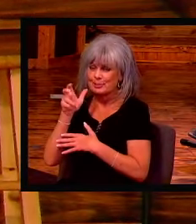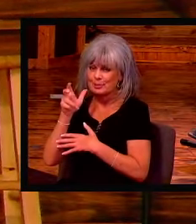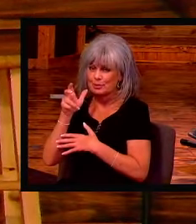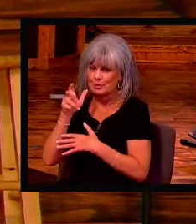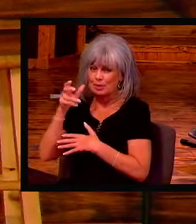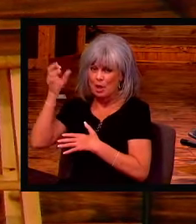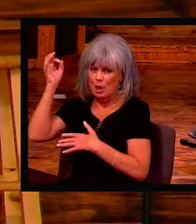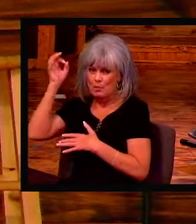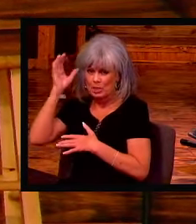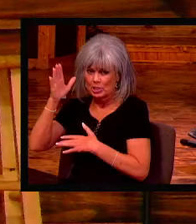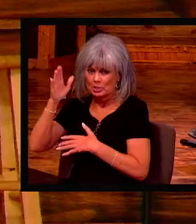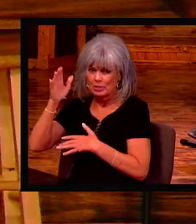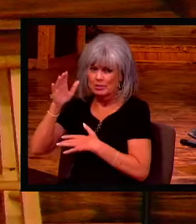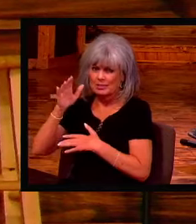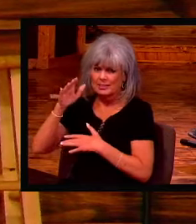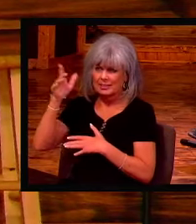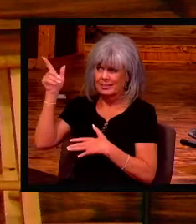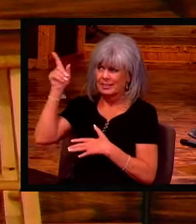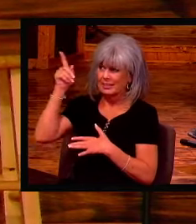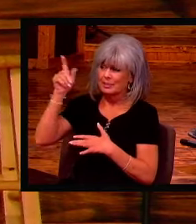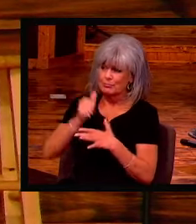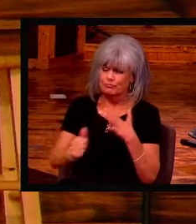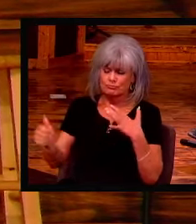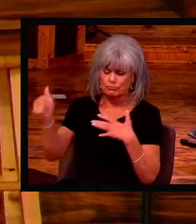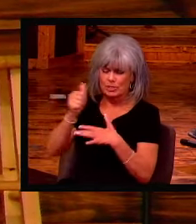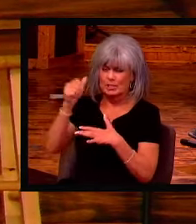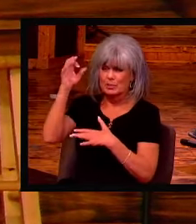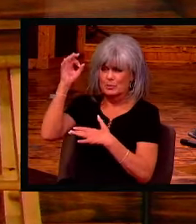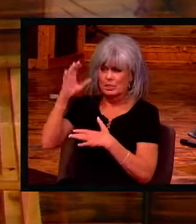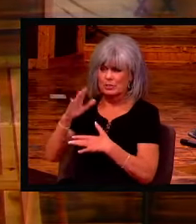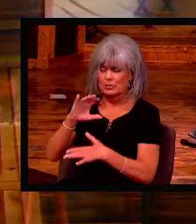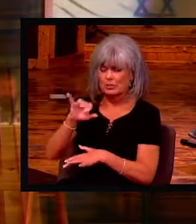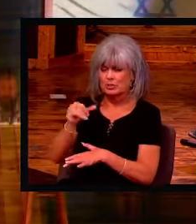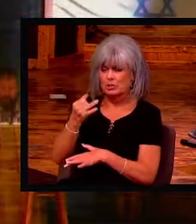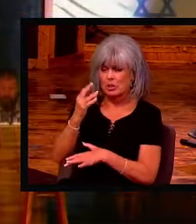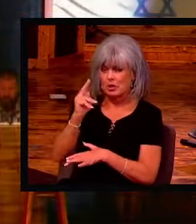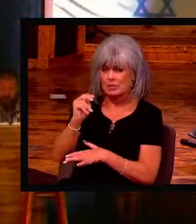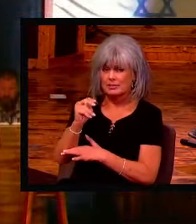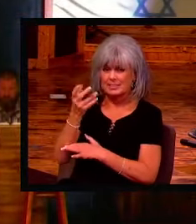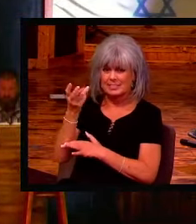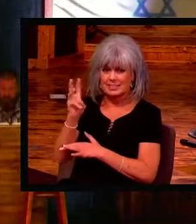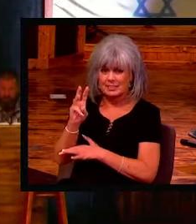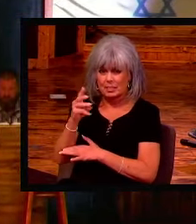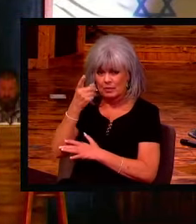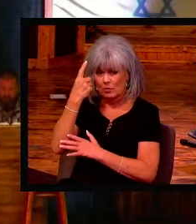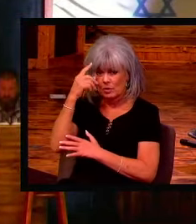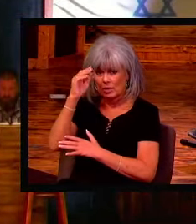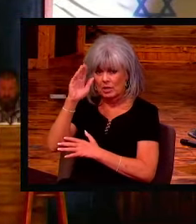preacher. John 3:16, for God so loved the world